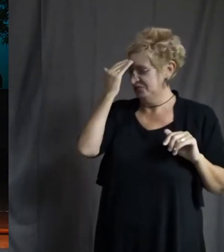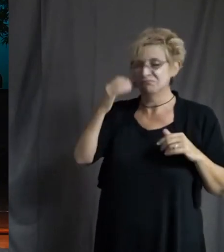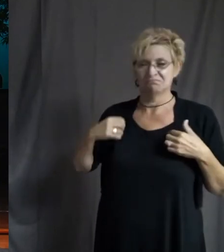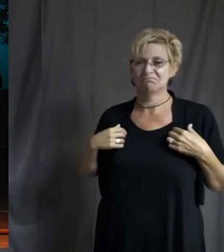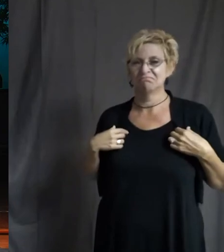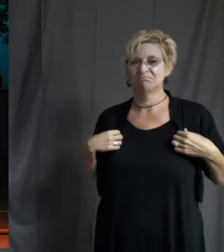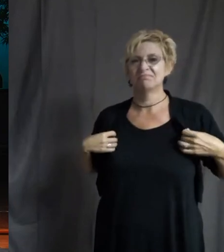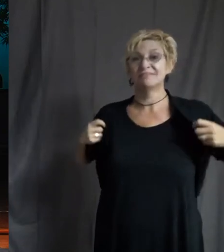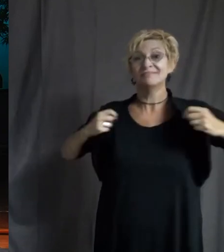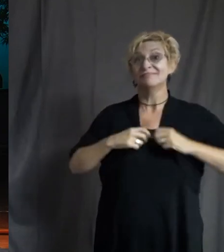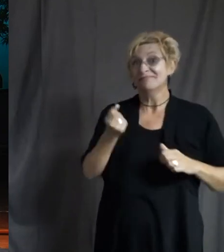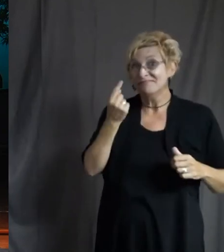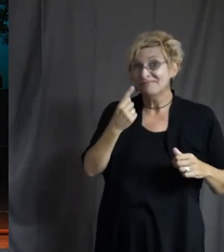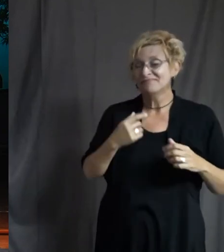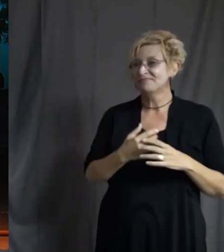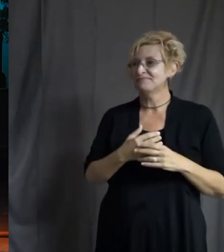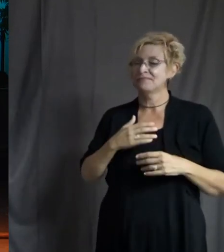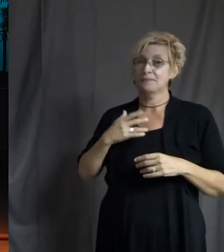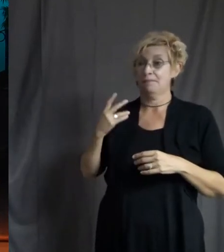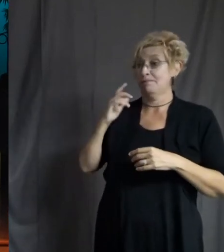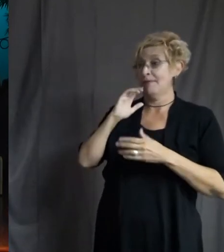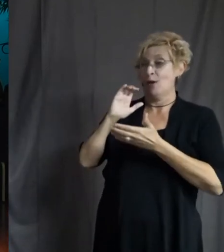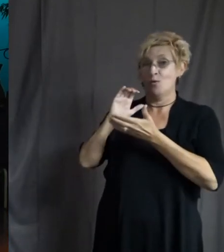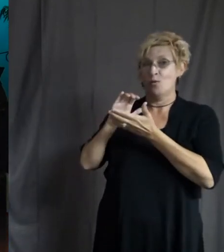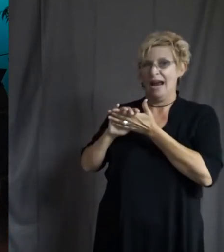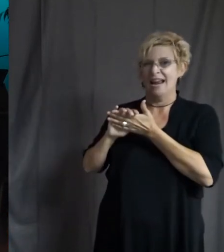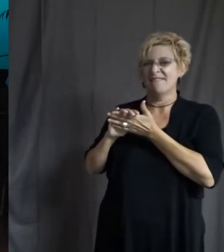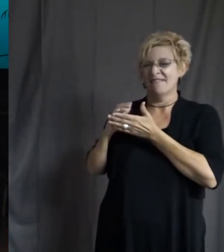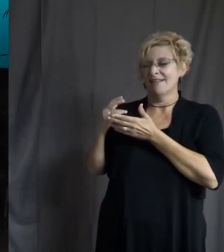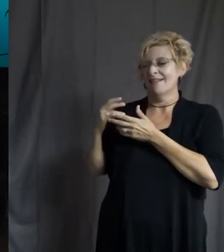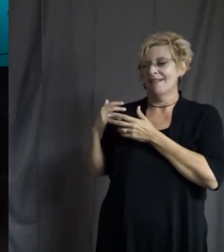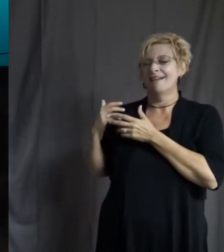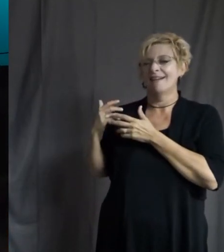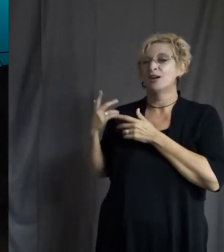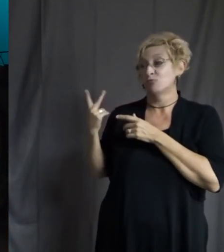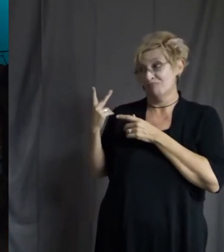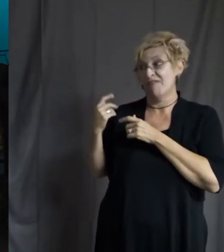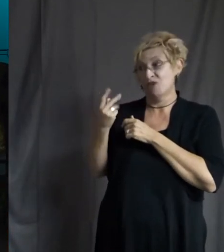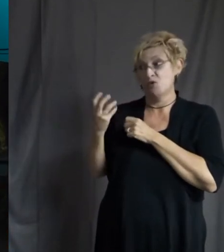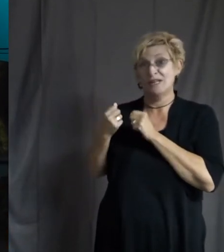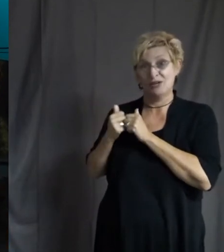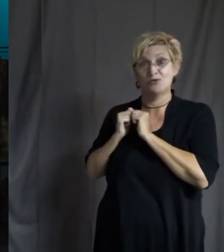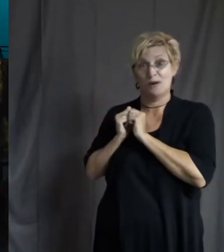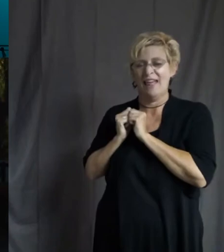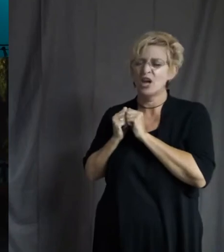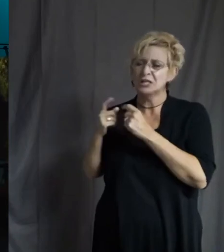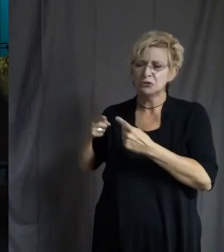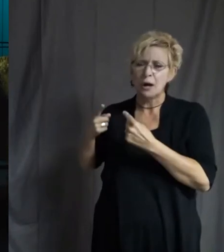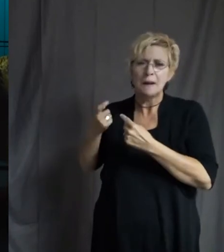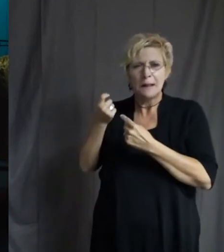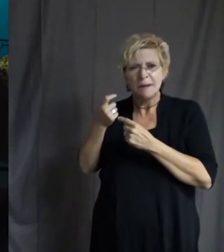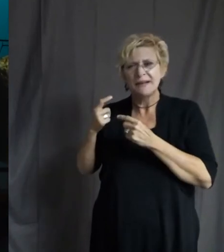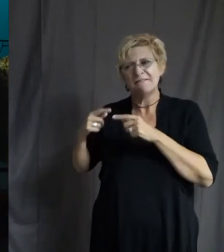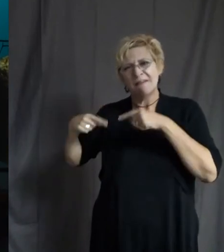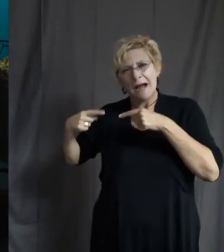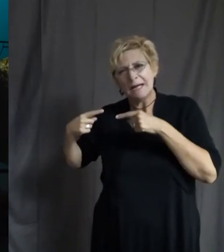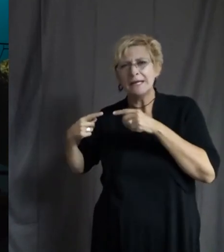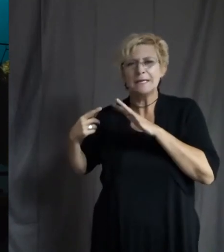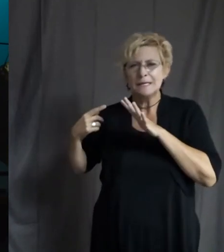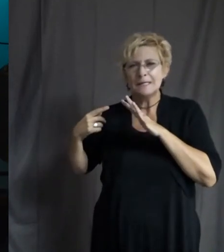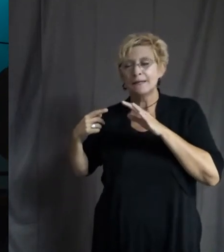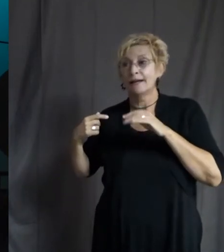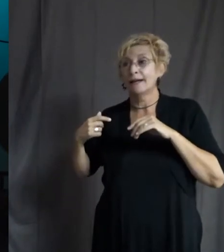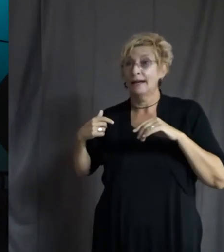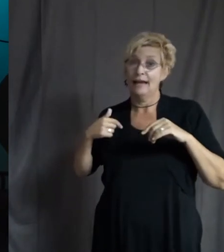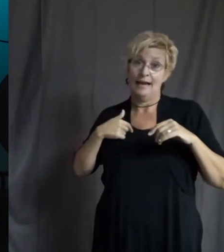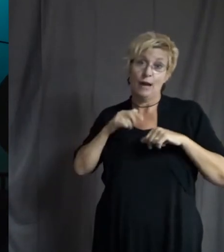know exactly what the moment was. My wife and I, my partner at the time, we'd been together for a few years, and we